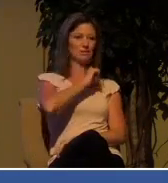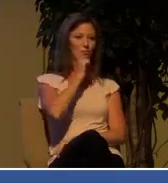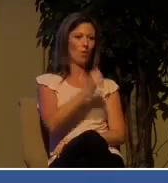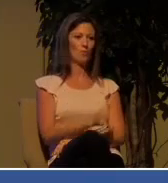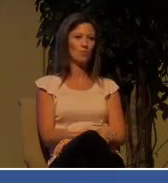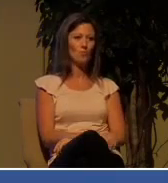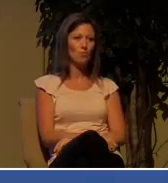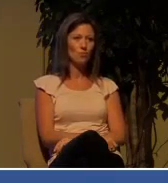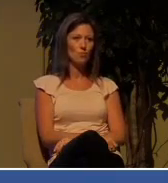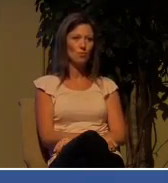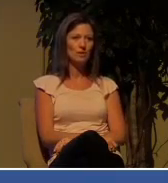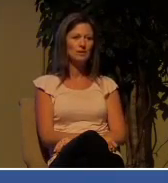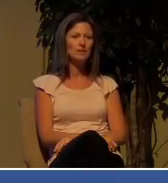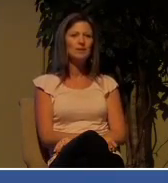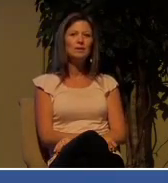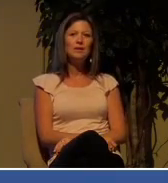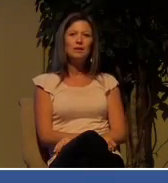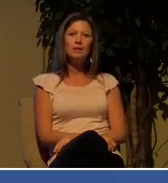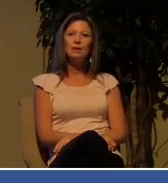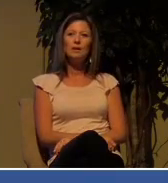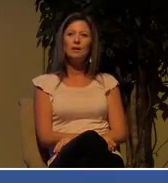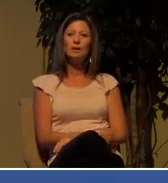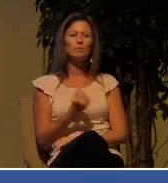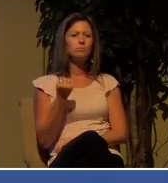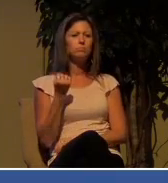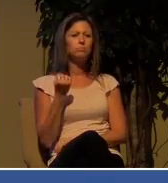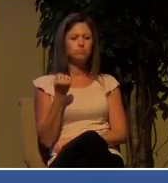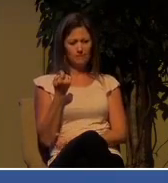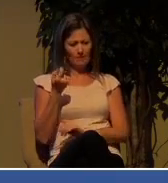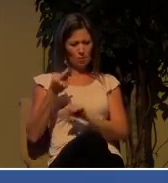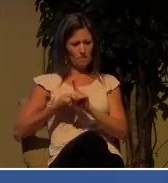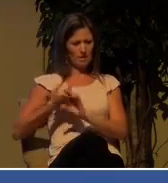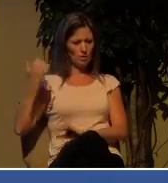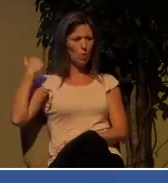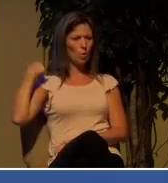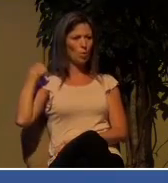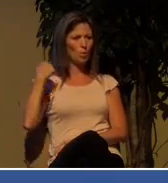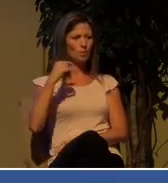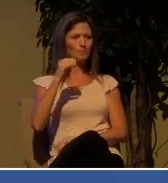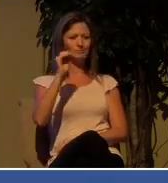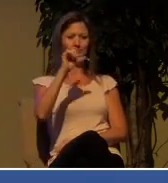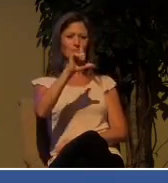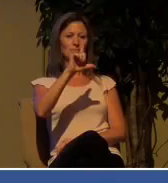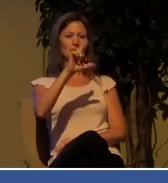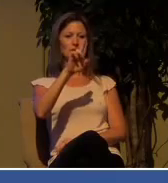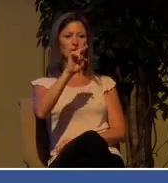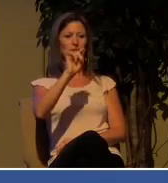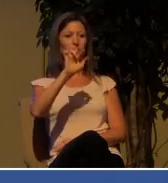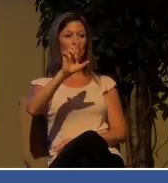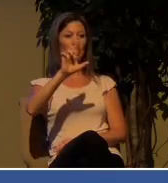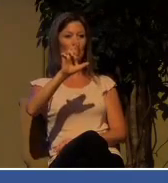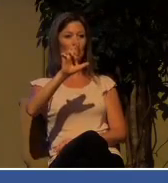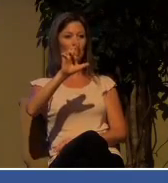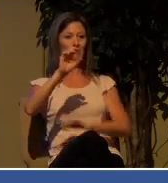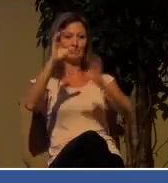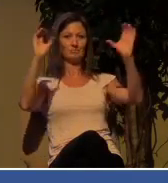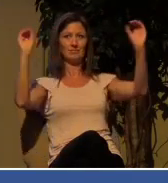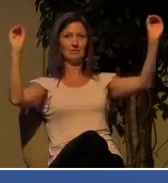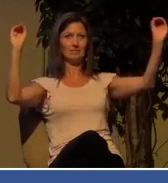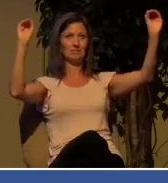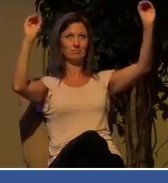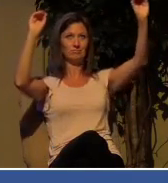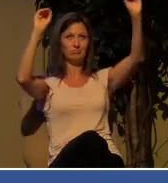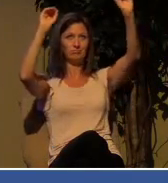Now, sometime back, there was a lunar eclipse. And the best time to see this was 3:30 in the